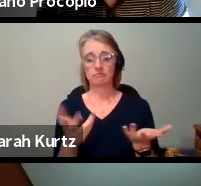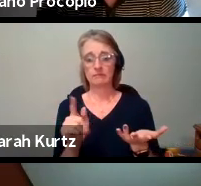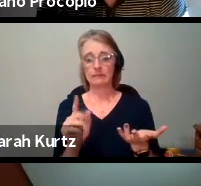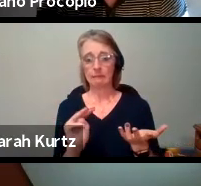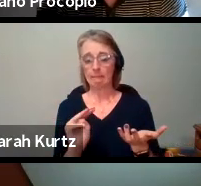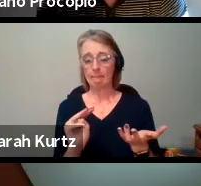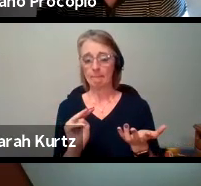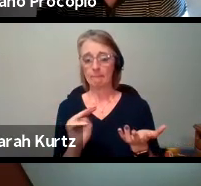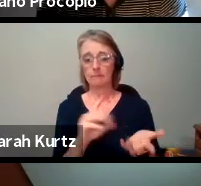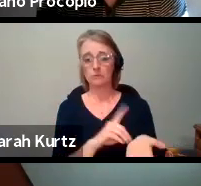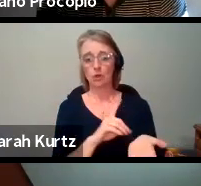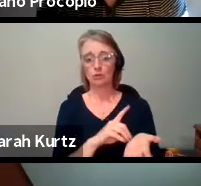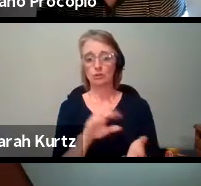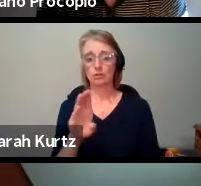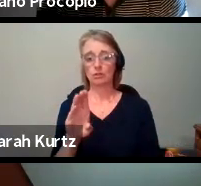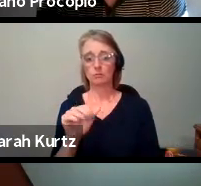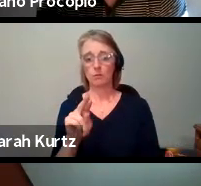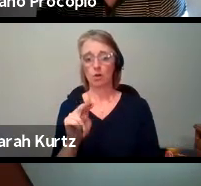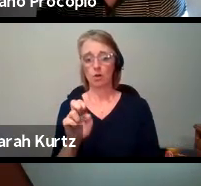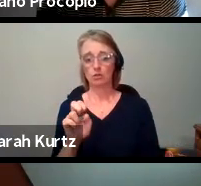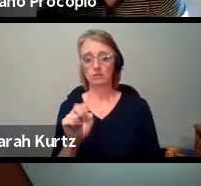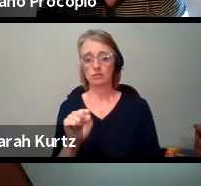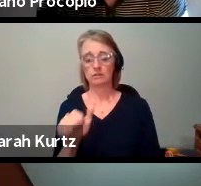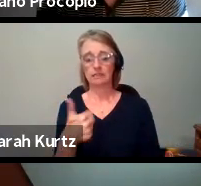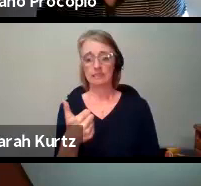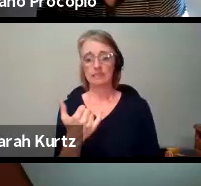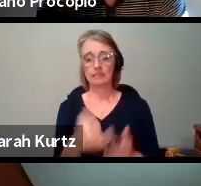Connolly, last comments?